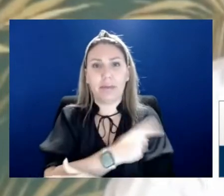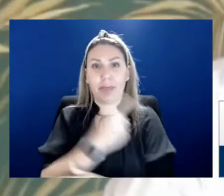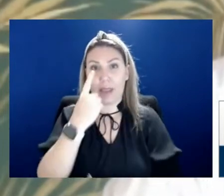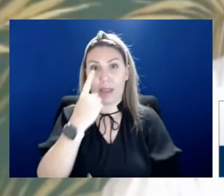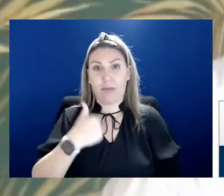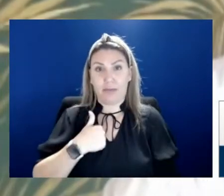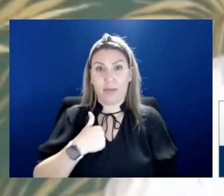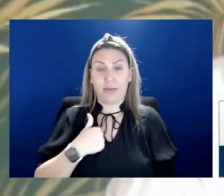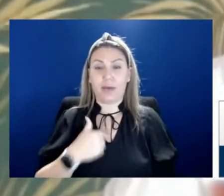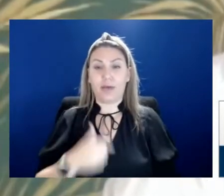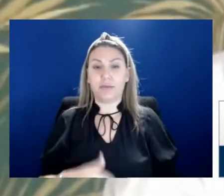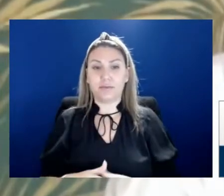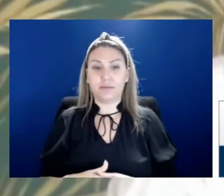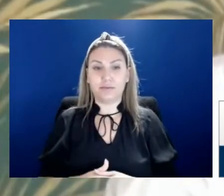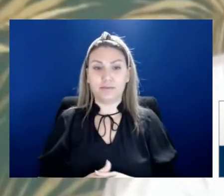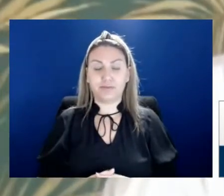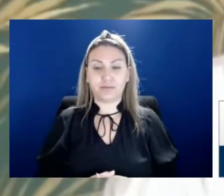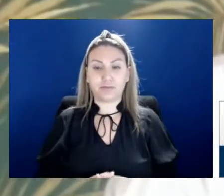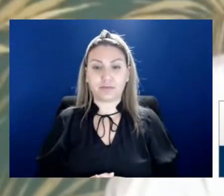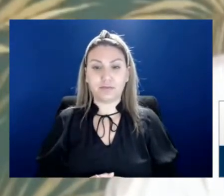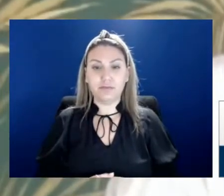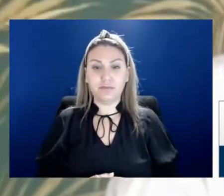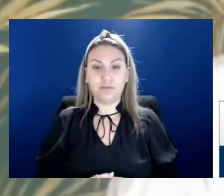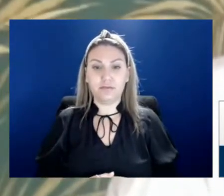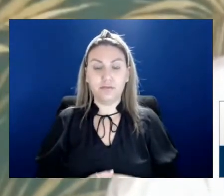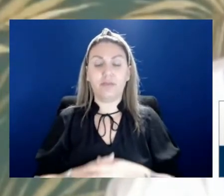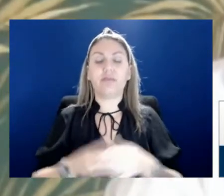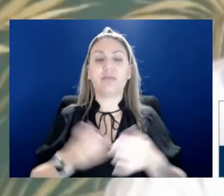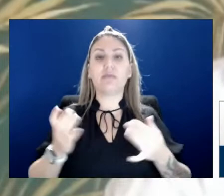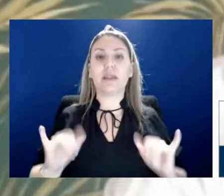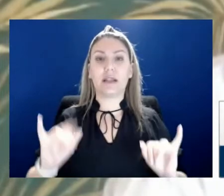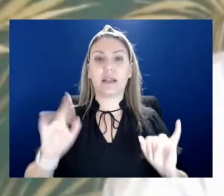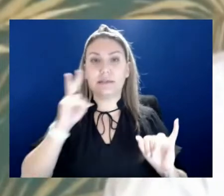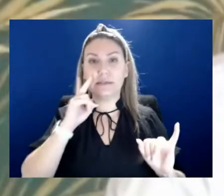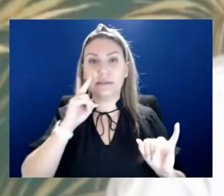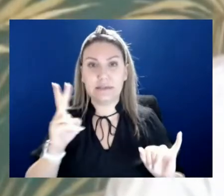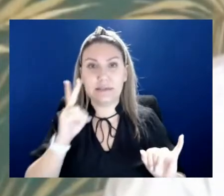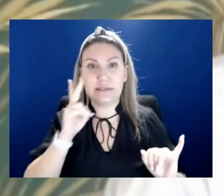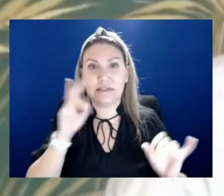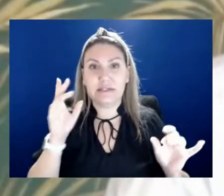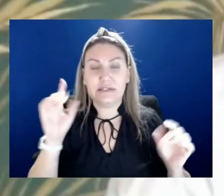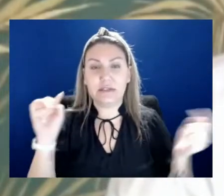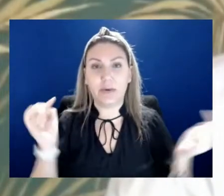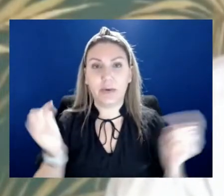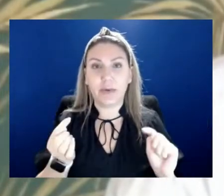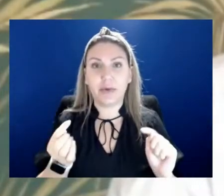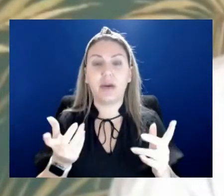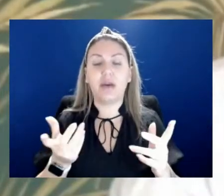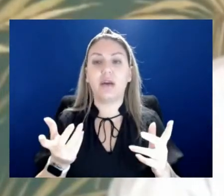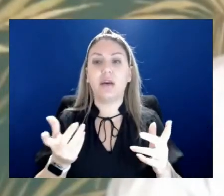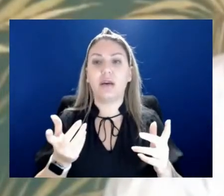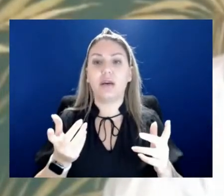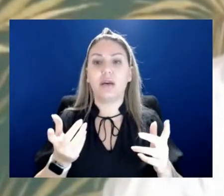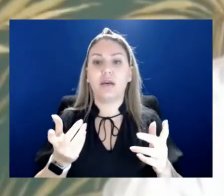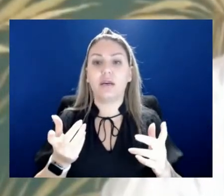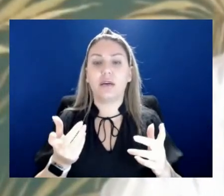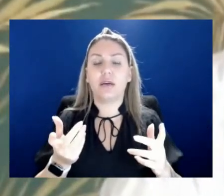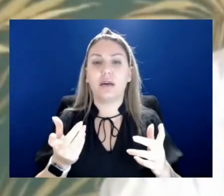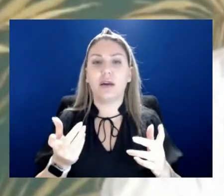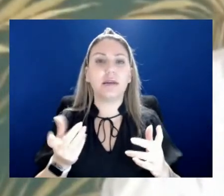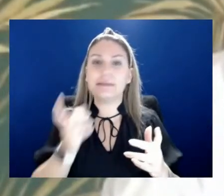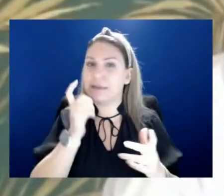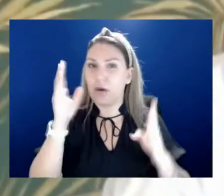when we still see this trauma, it was not very stringent